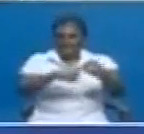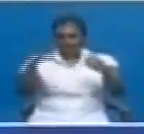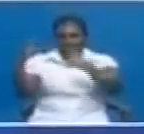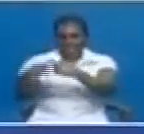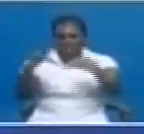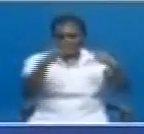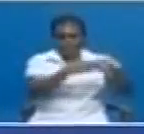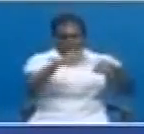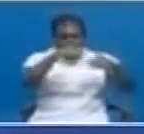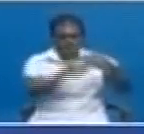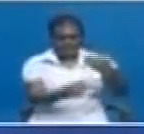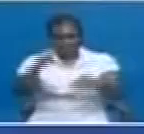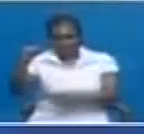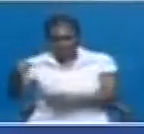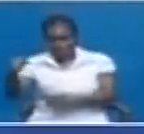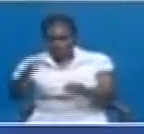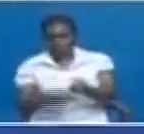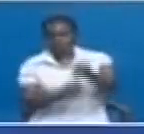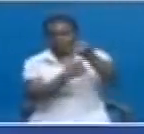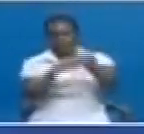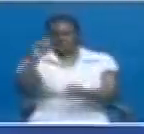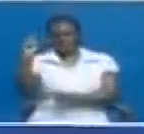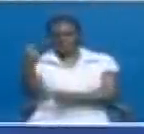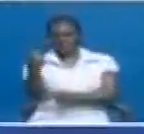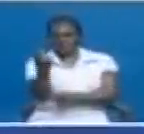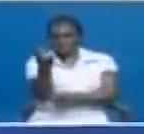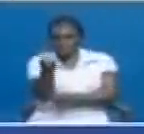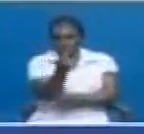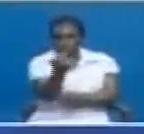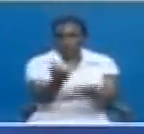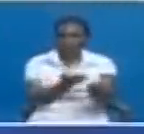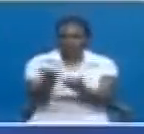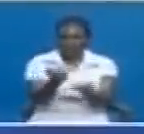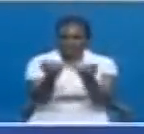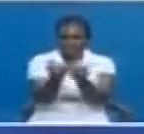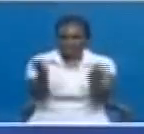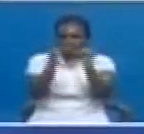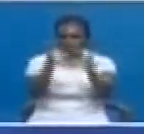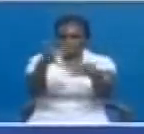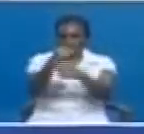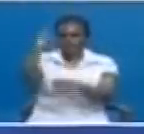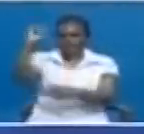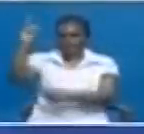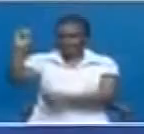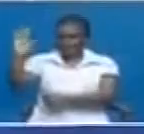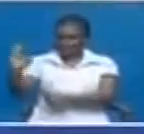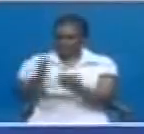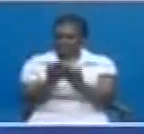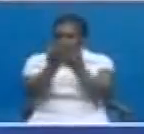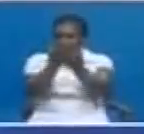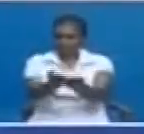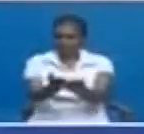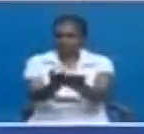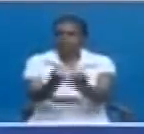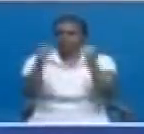$688 million to support Kenya's ongoing macroeconomic and institutional reforms. The IMF package provides a policy